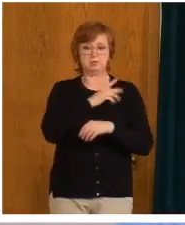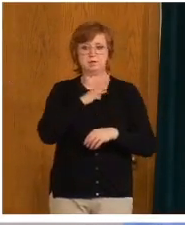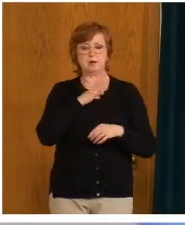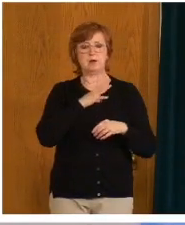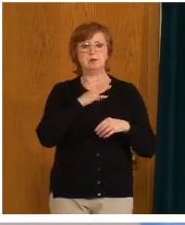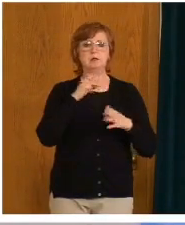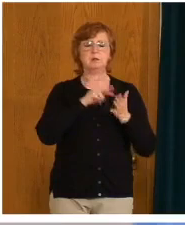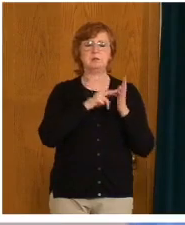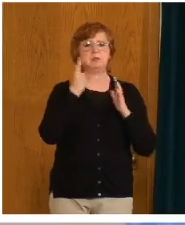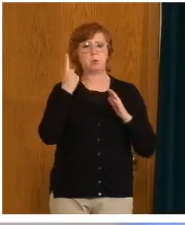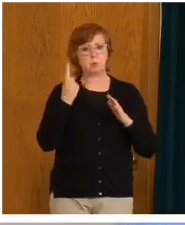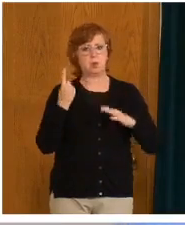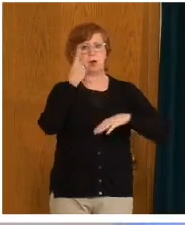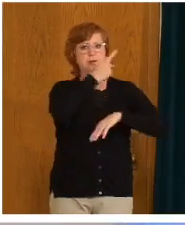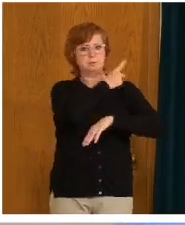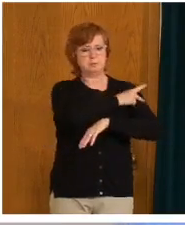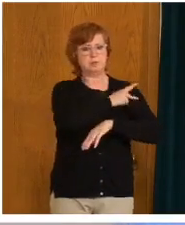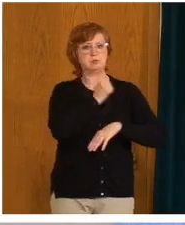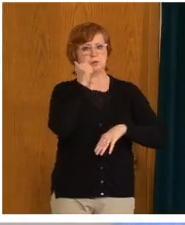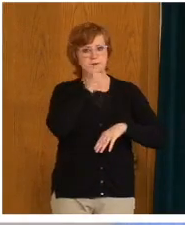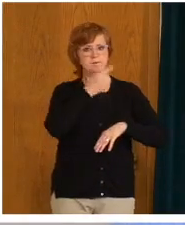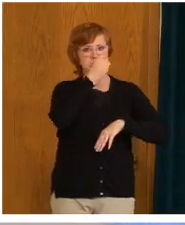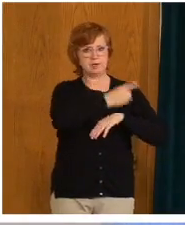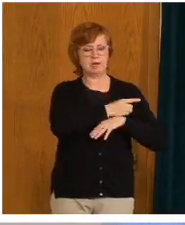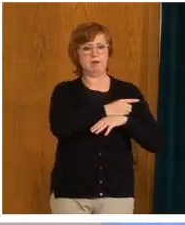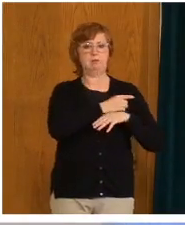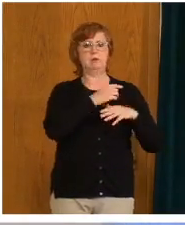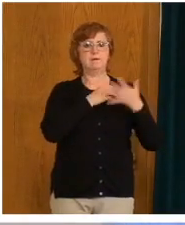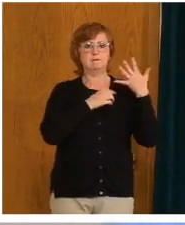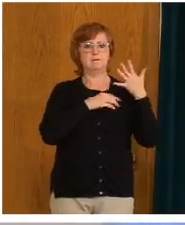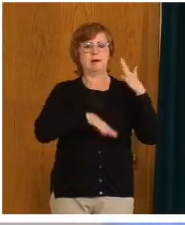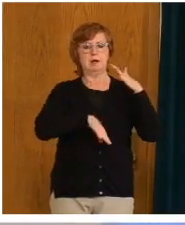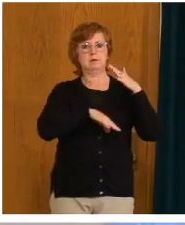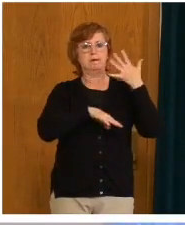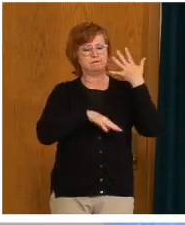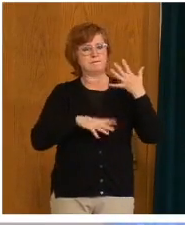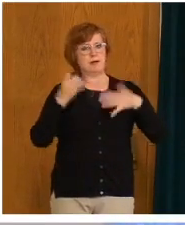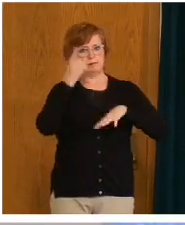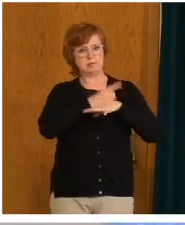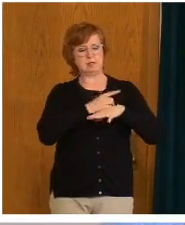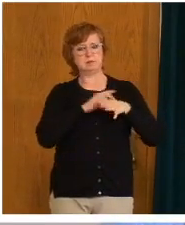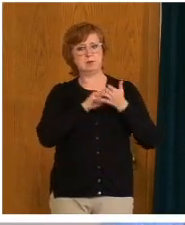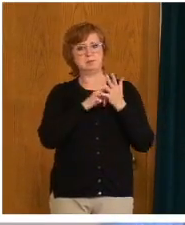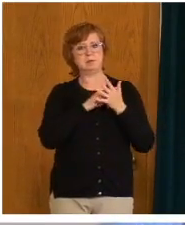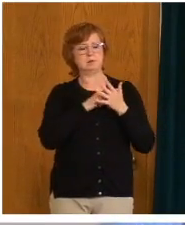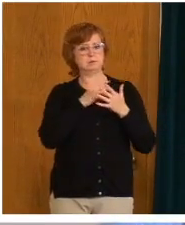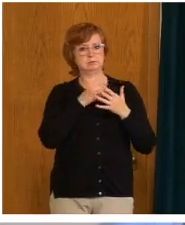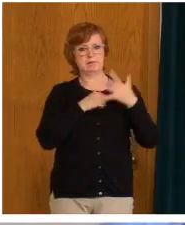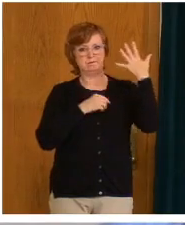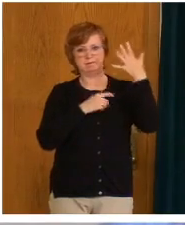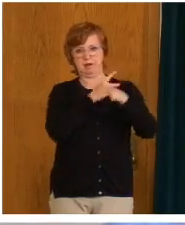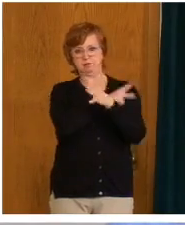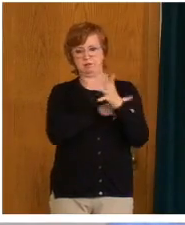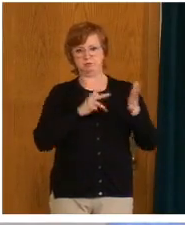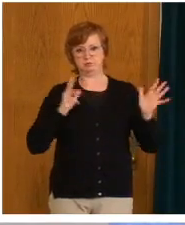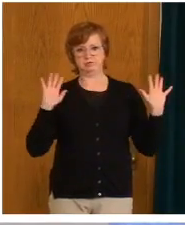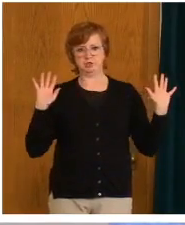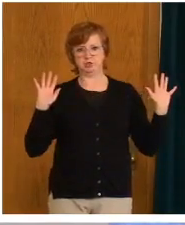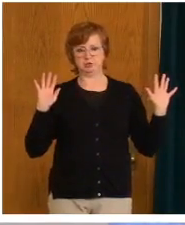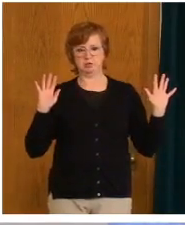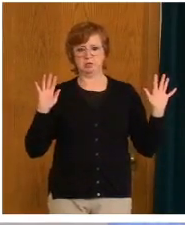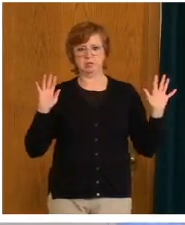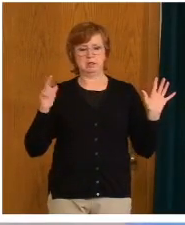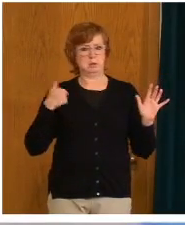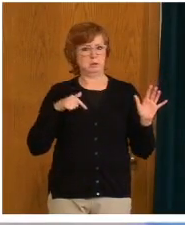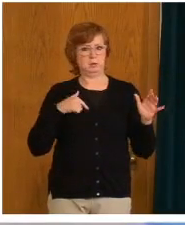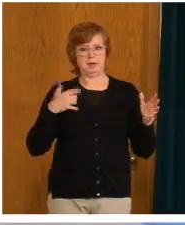day. We are at this point in time setting an upper limit of 5 until we have a greater feeling on what the capacity needs for Saskatchewan